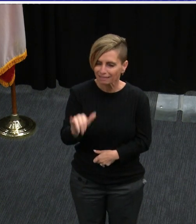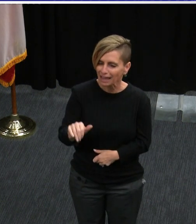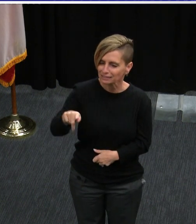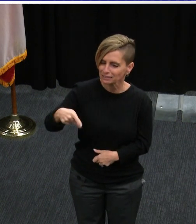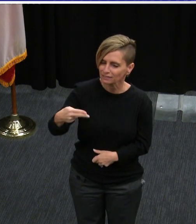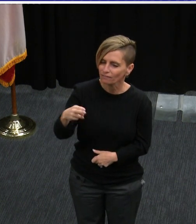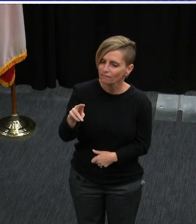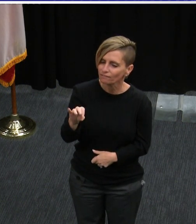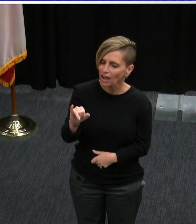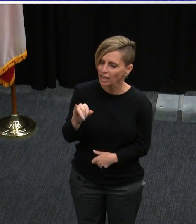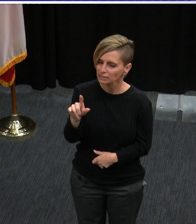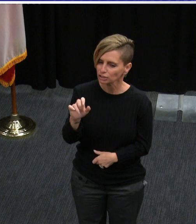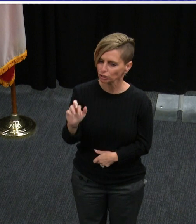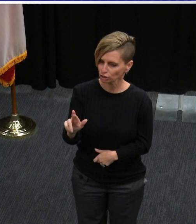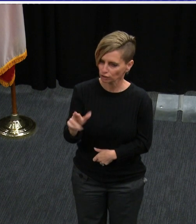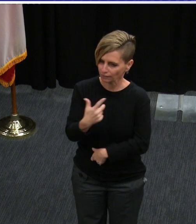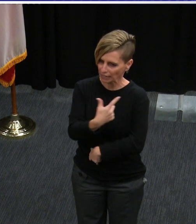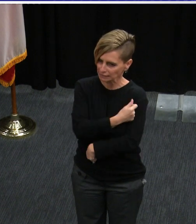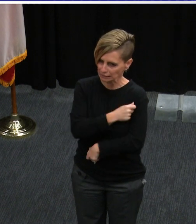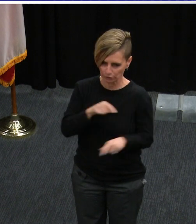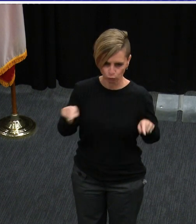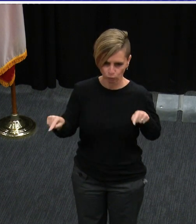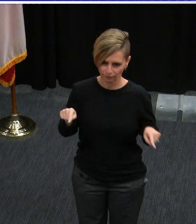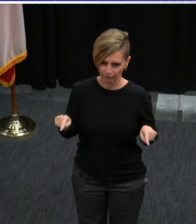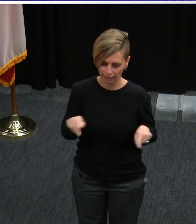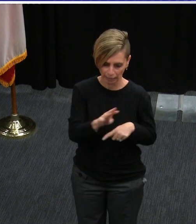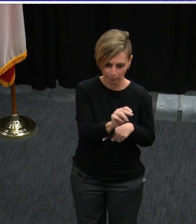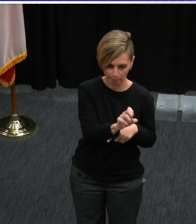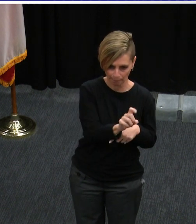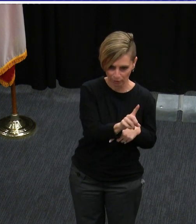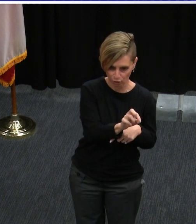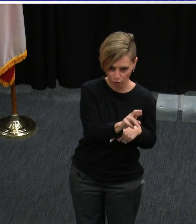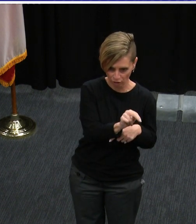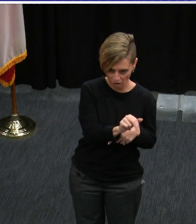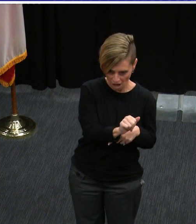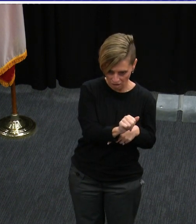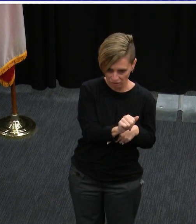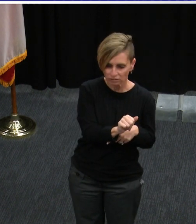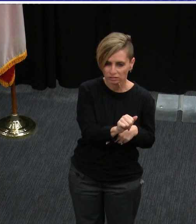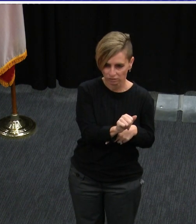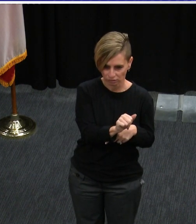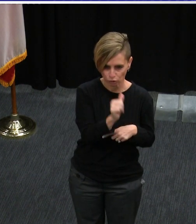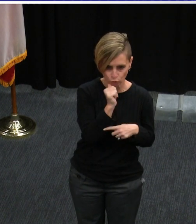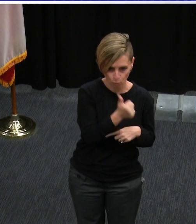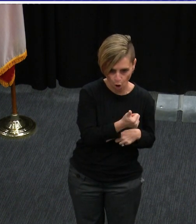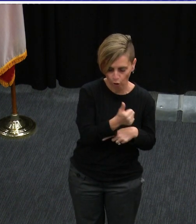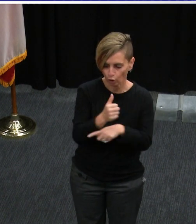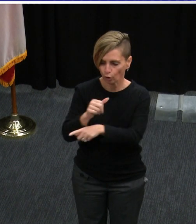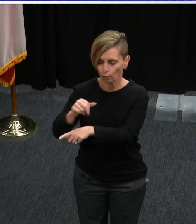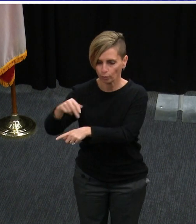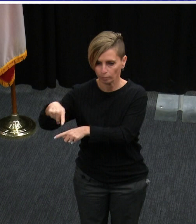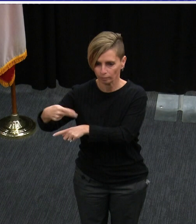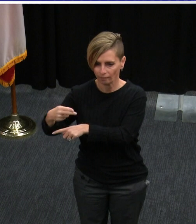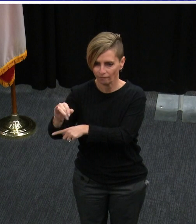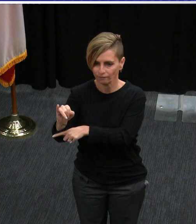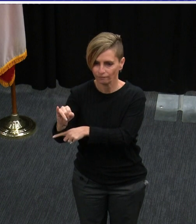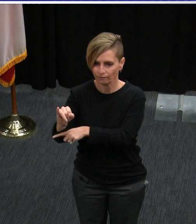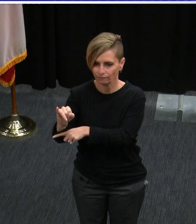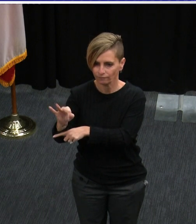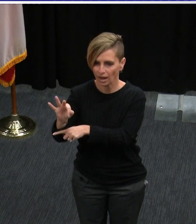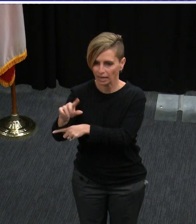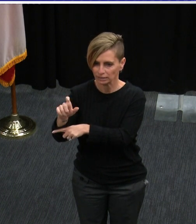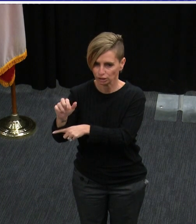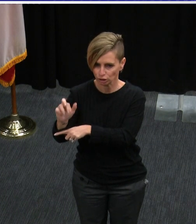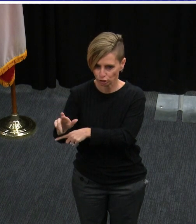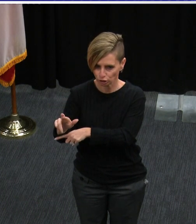we're talking about the two different vaccines. The Pfizer vaccine is what we will be distributing next week. And that's already booked. The appointment's already booked. Yes.